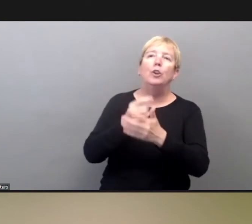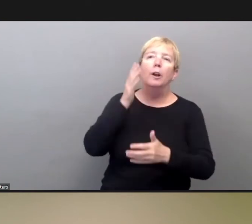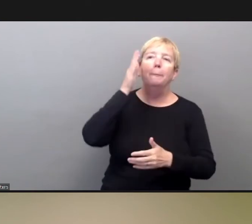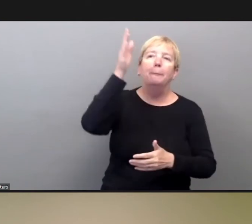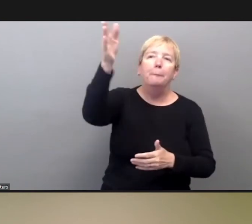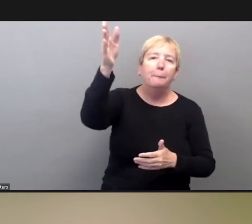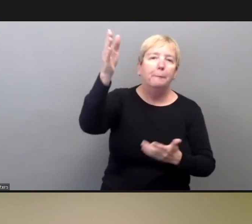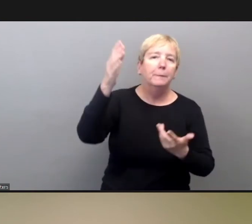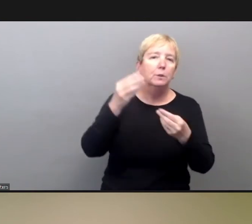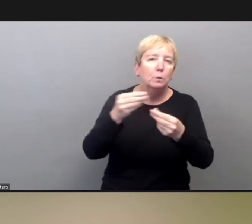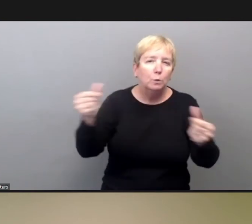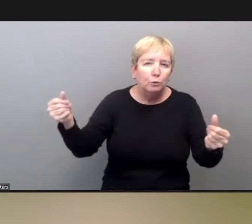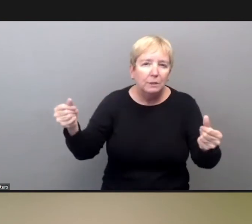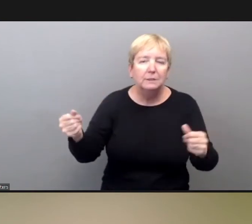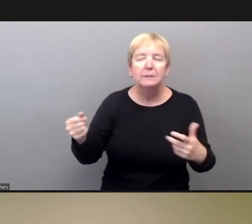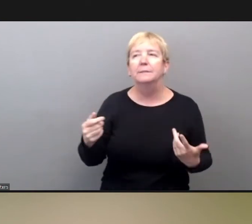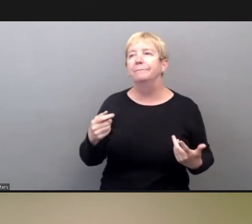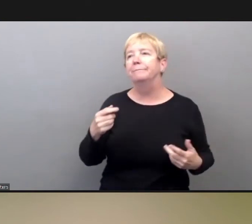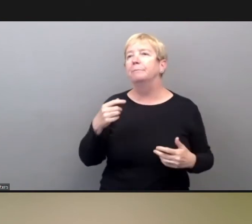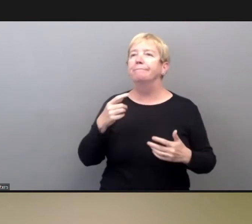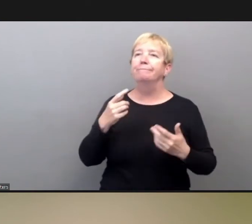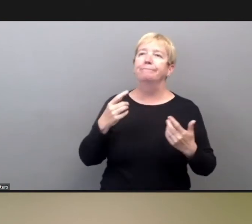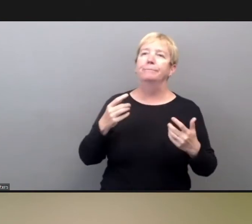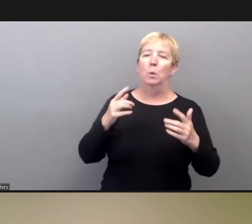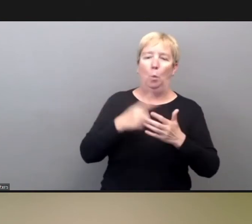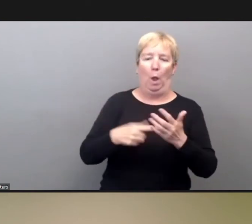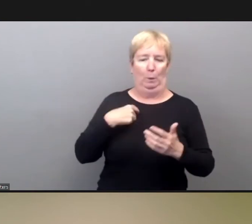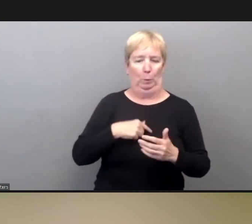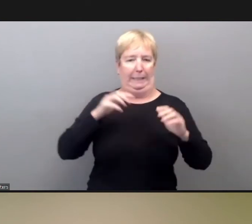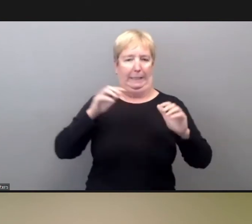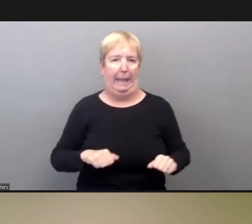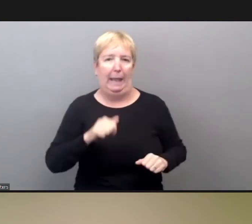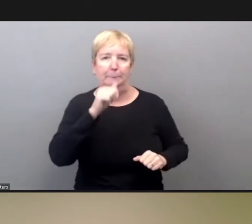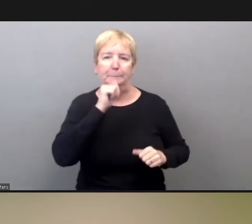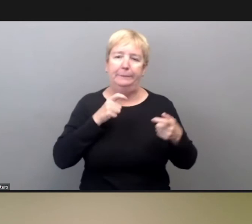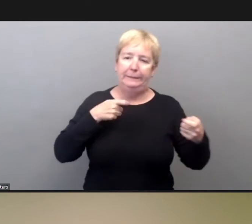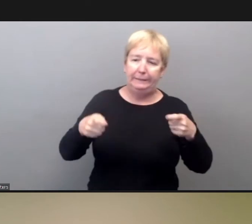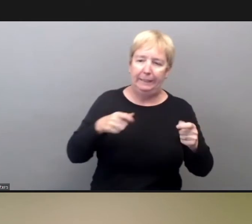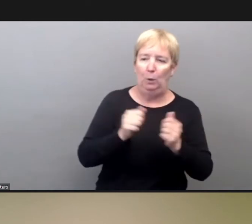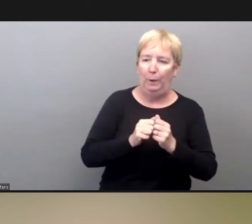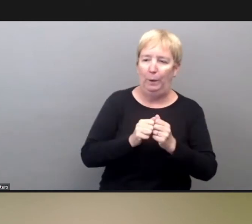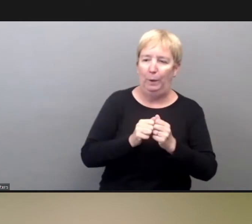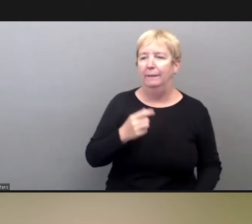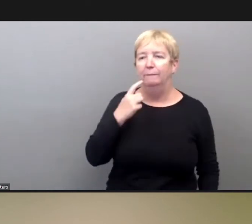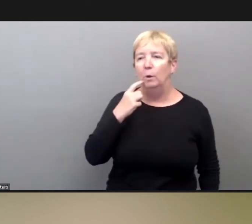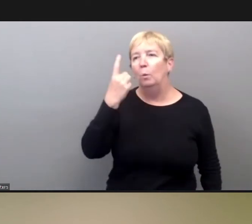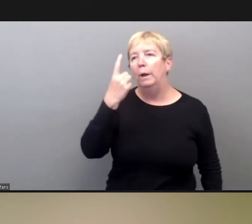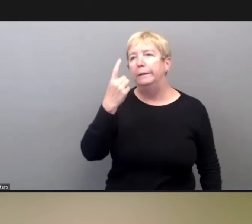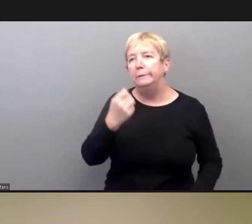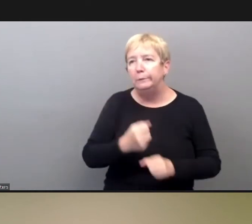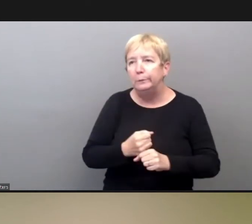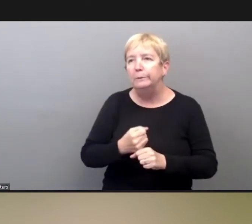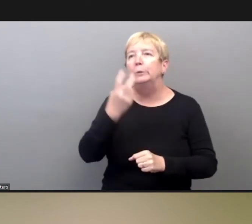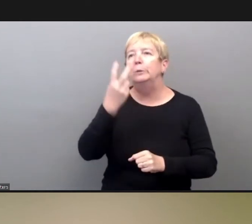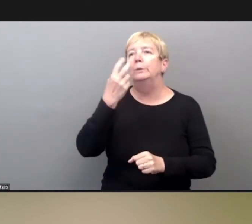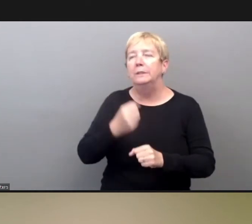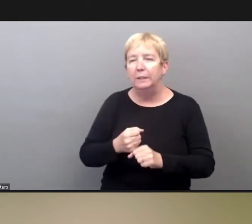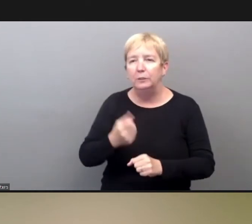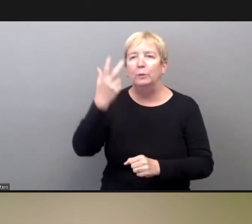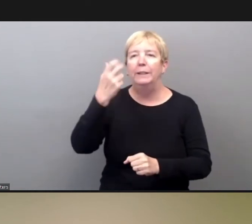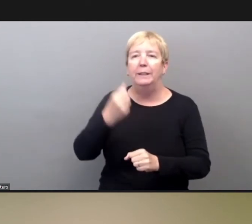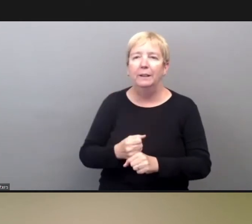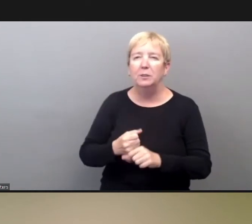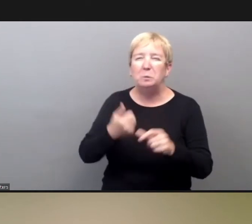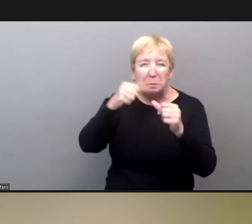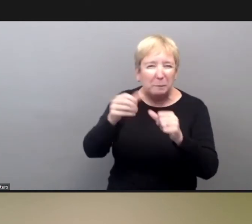with for a year or two or three, rather than flicking on-off switches for the mandates. I would love it. And then the last thing